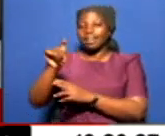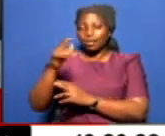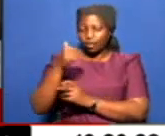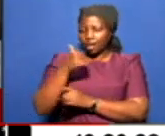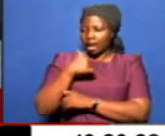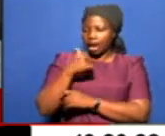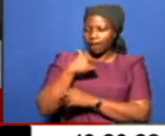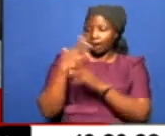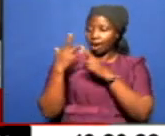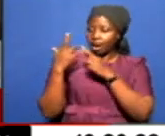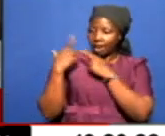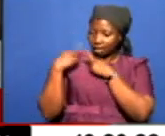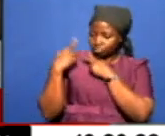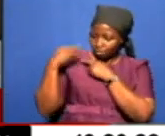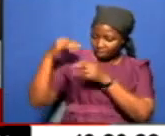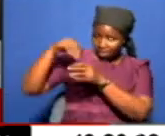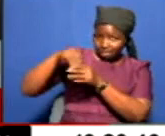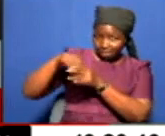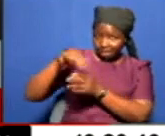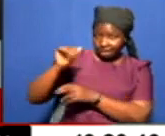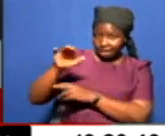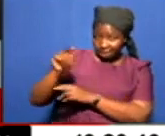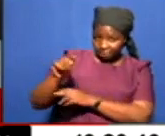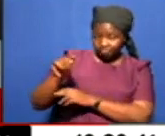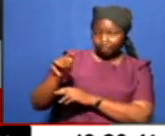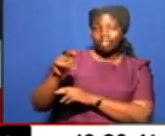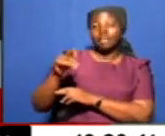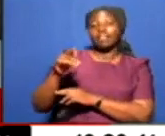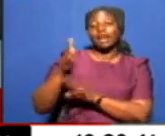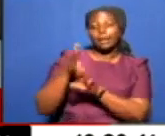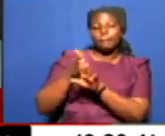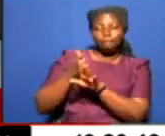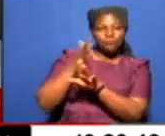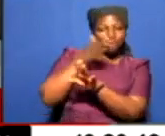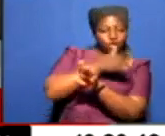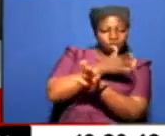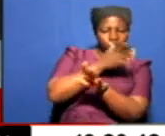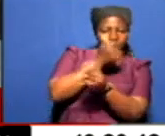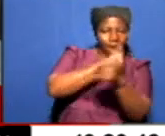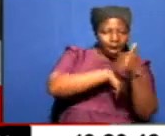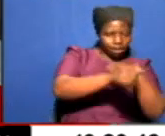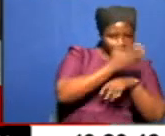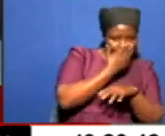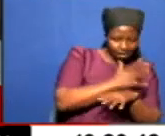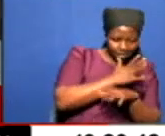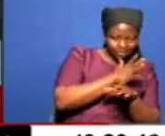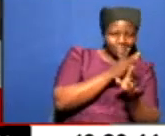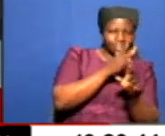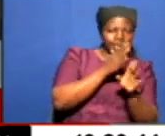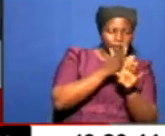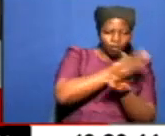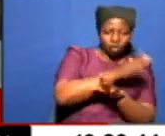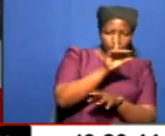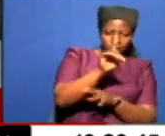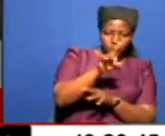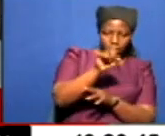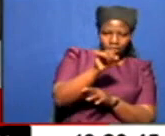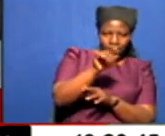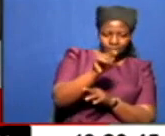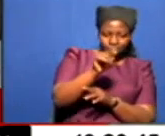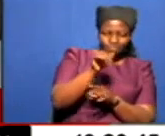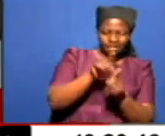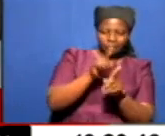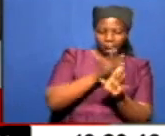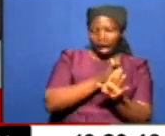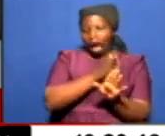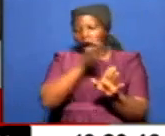act. And this is what we have done before DUSIT, and this is what we have done after DUSIT. Mm-hmm. So if you look at what we have done